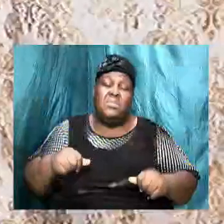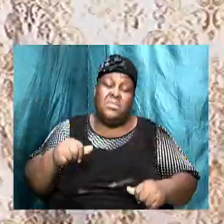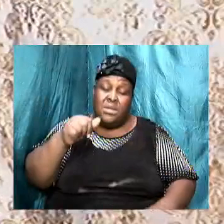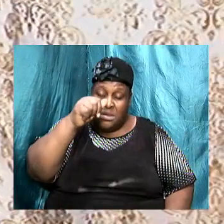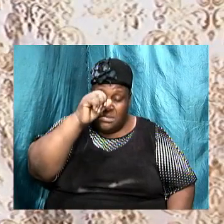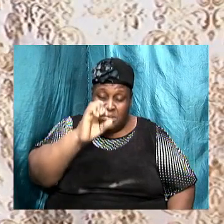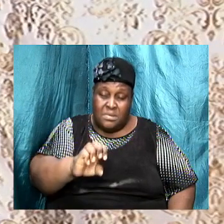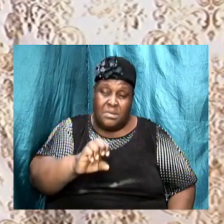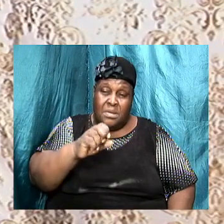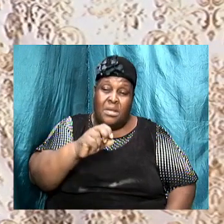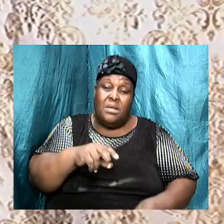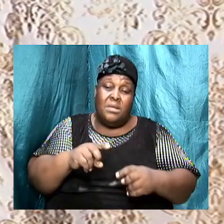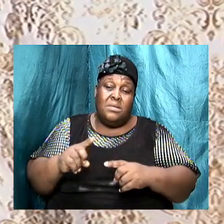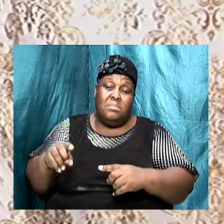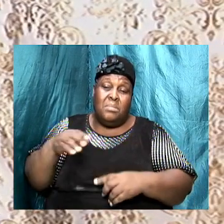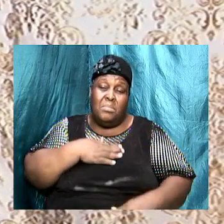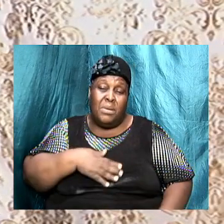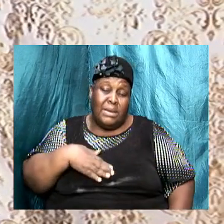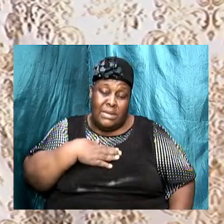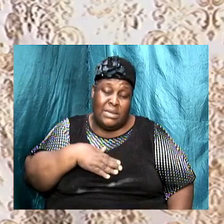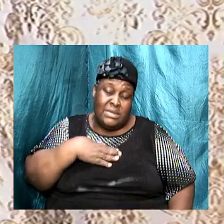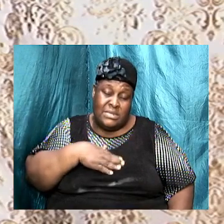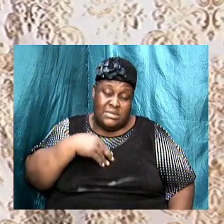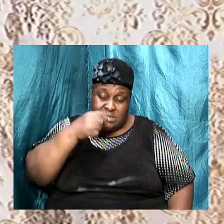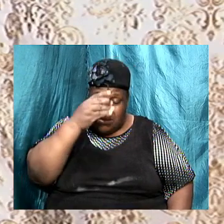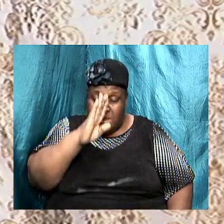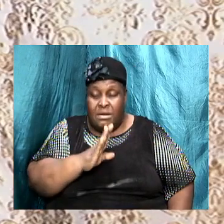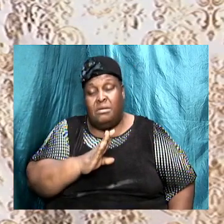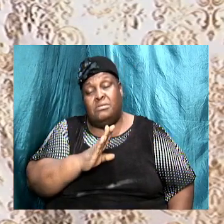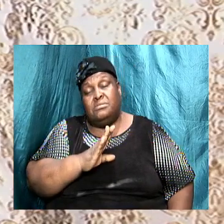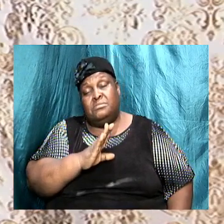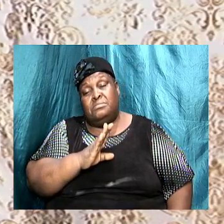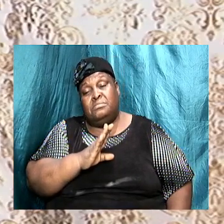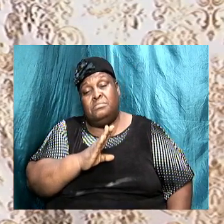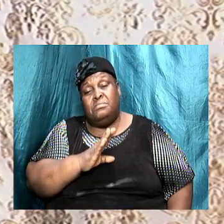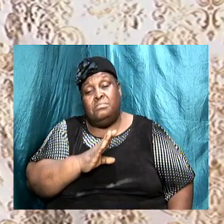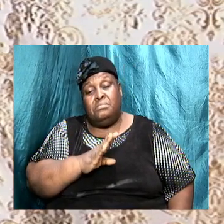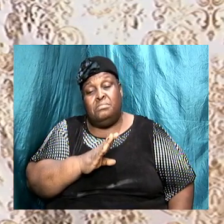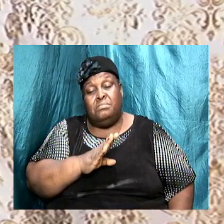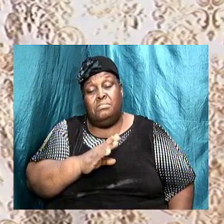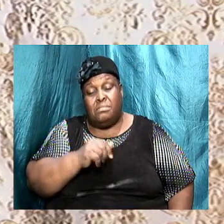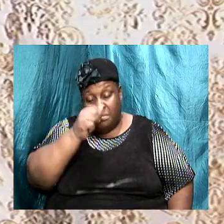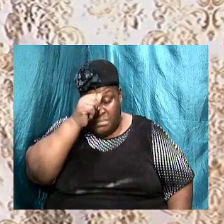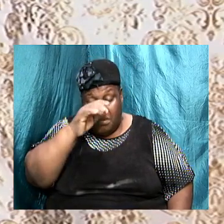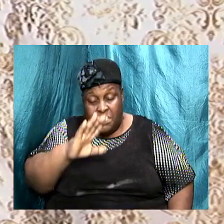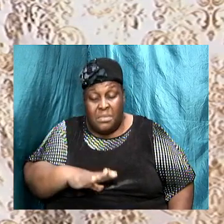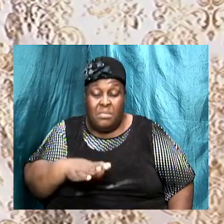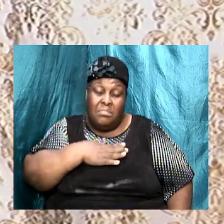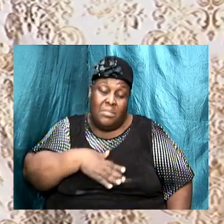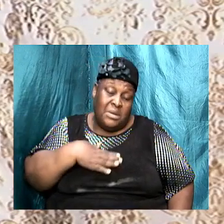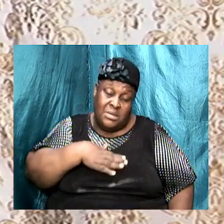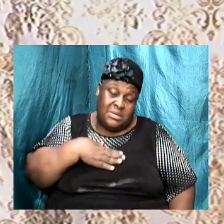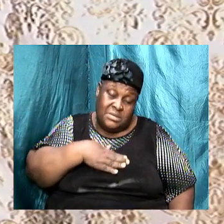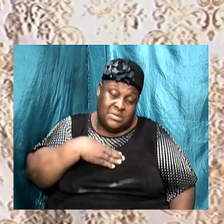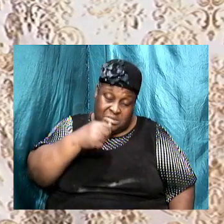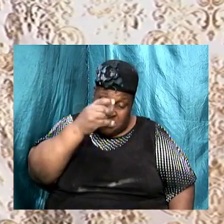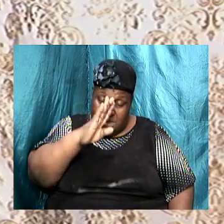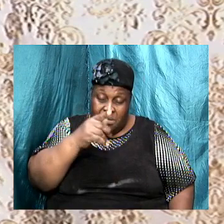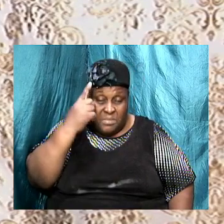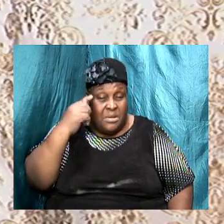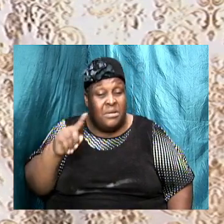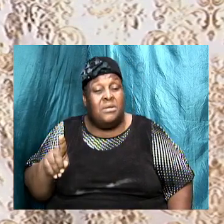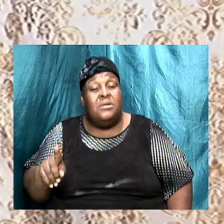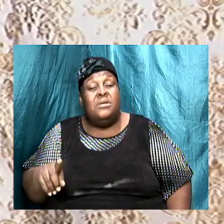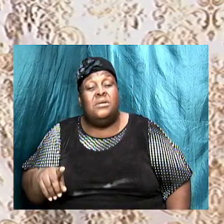Lord. He was clear on the point that the patriarchs pleased God